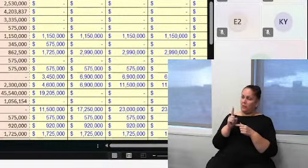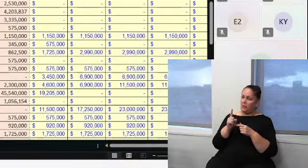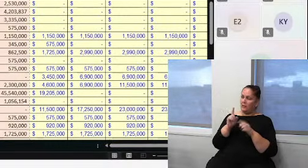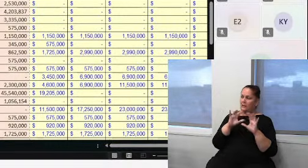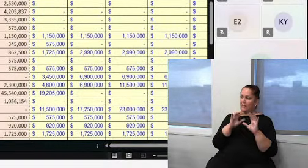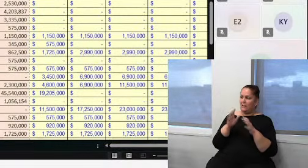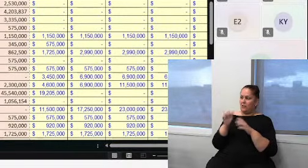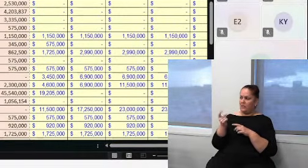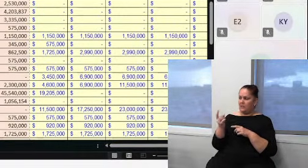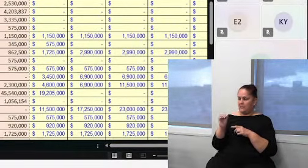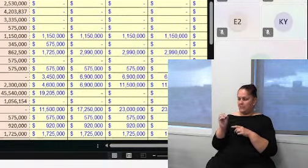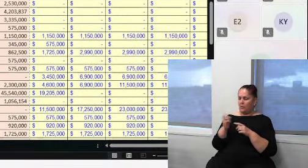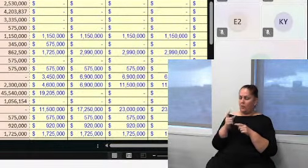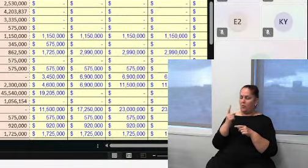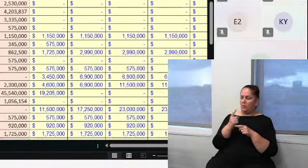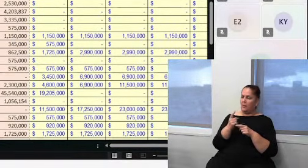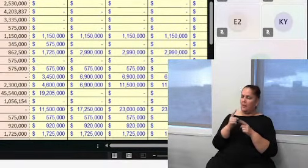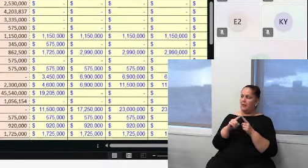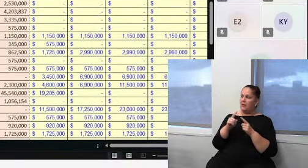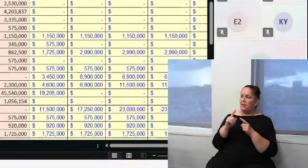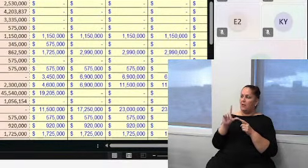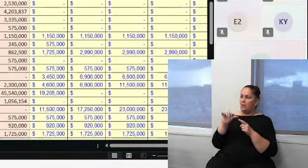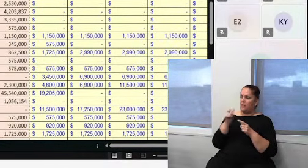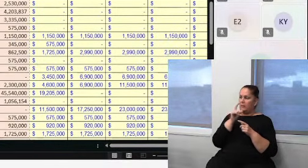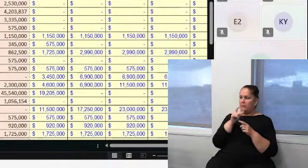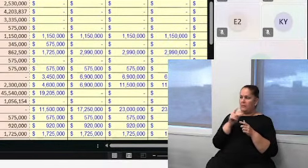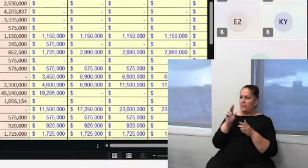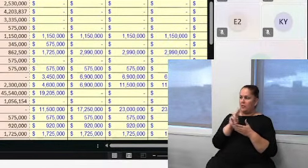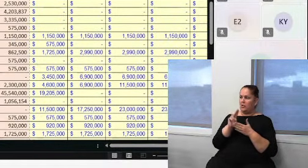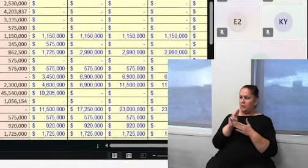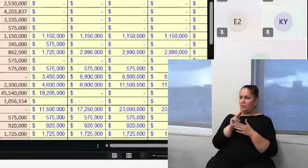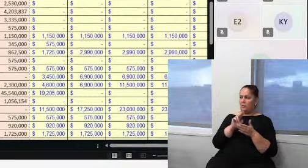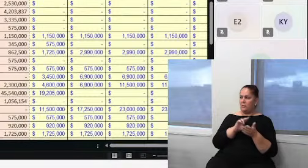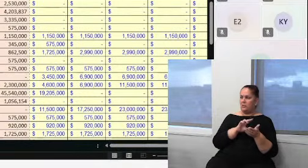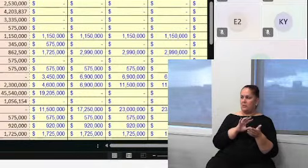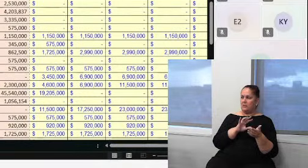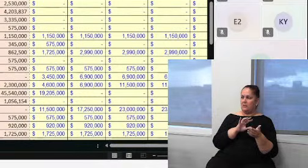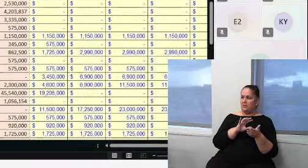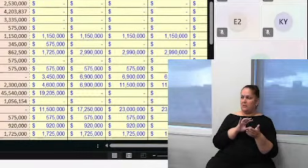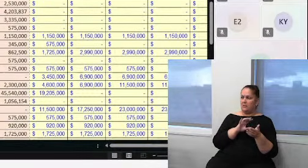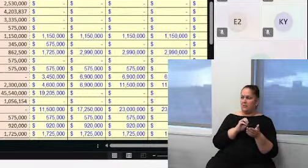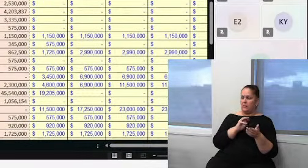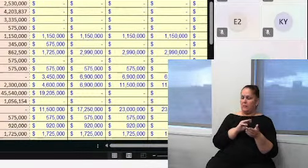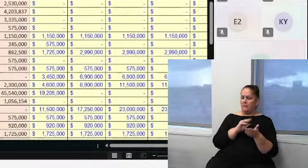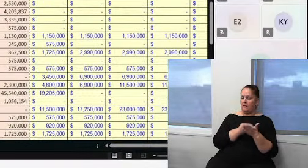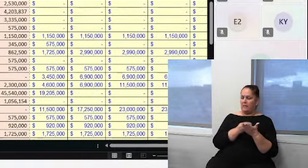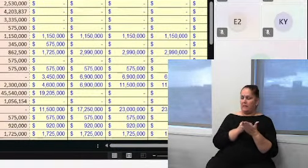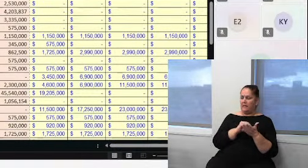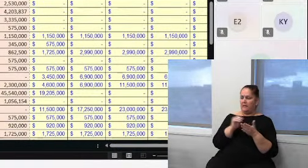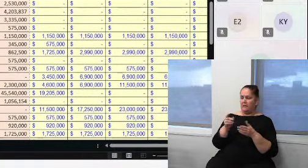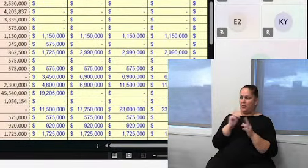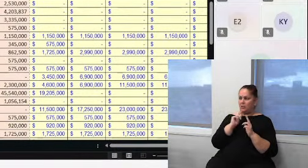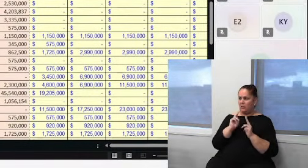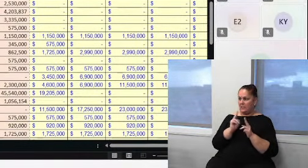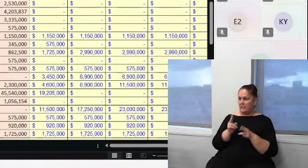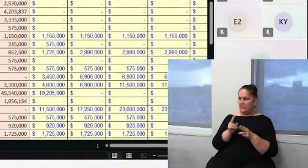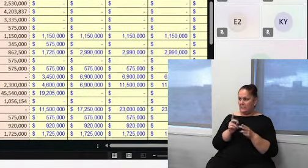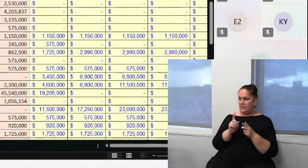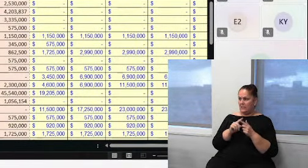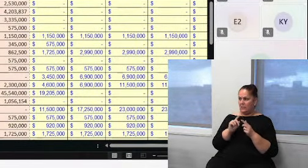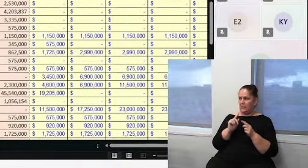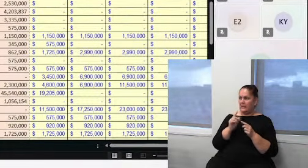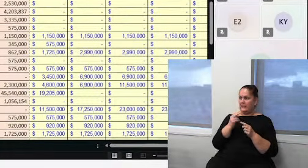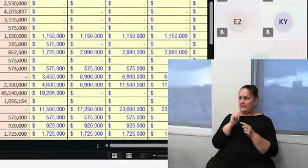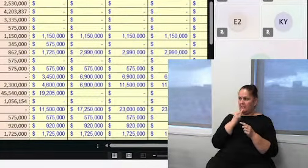or 1 category, Luma may use ratepayer money to cover the costs due to the urgency